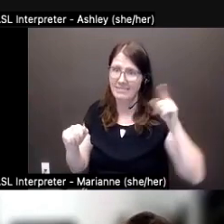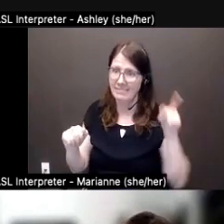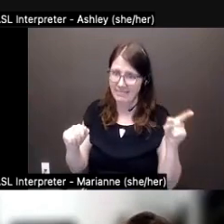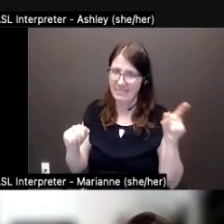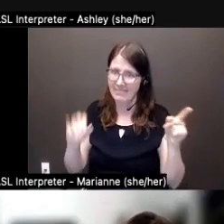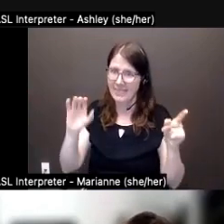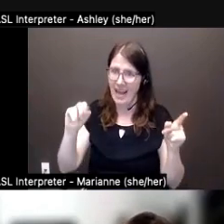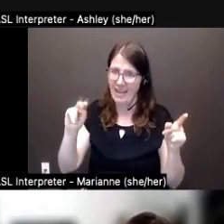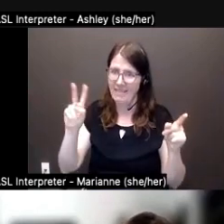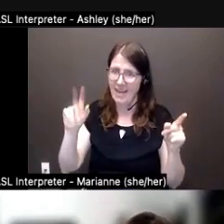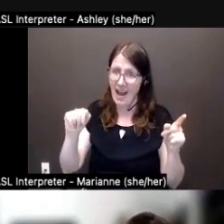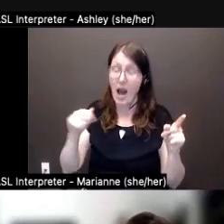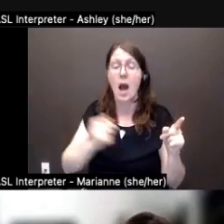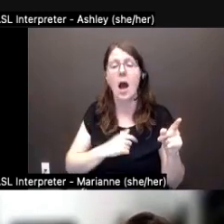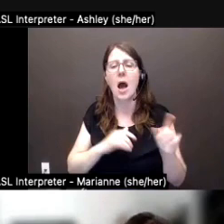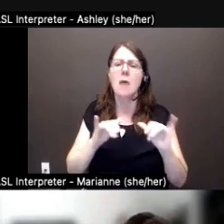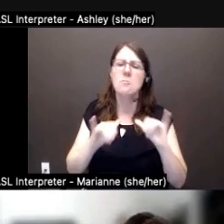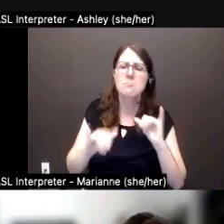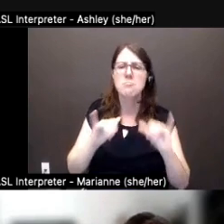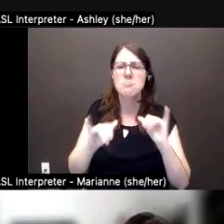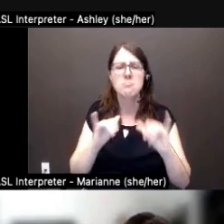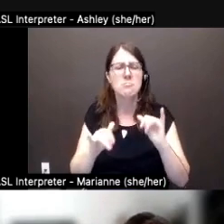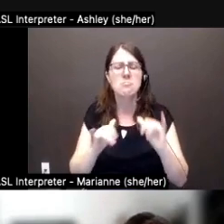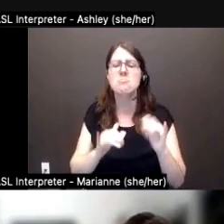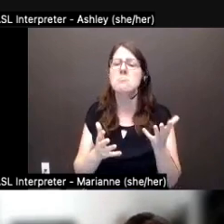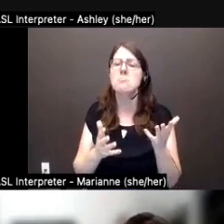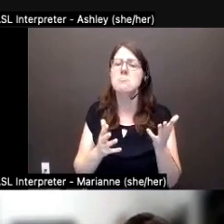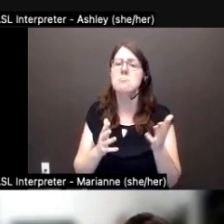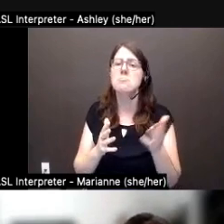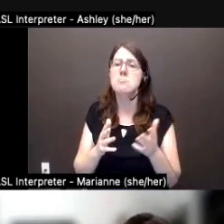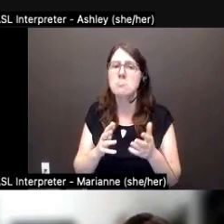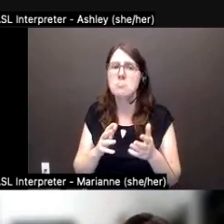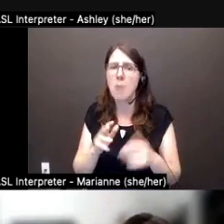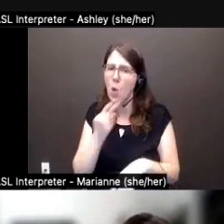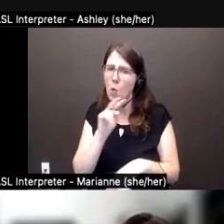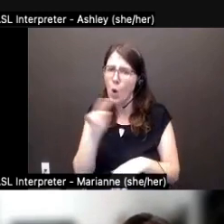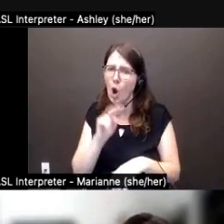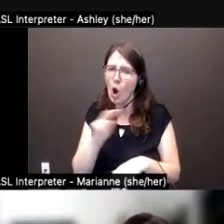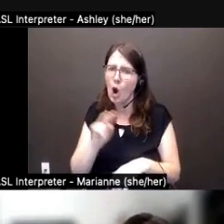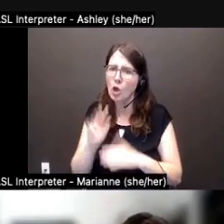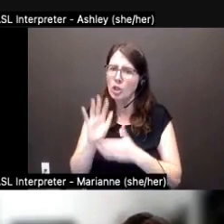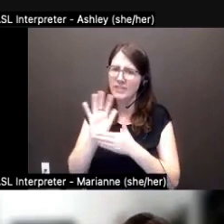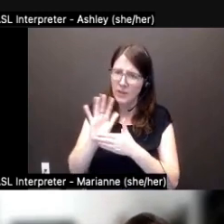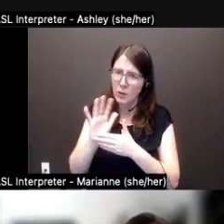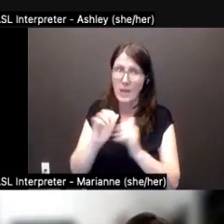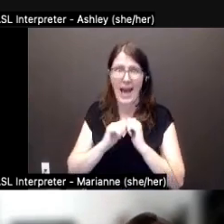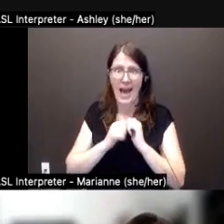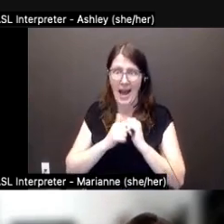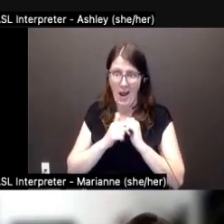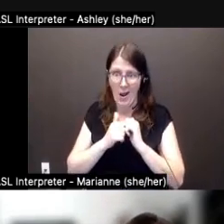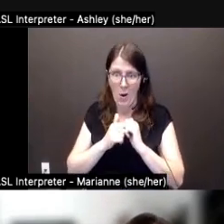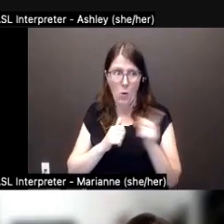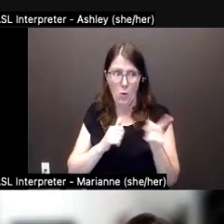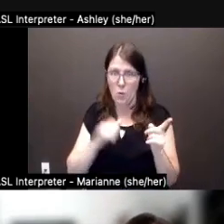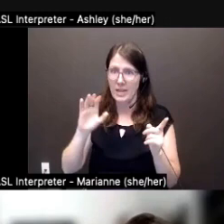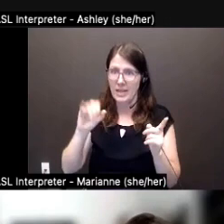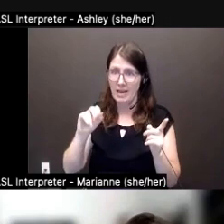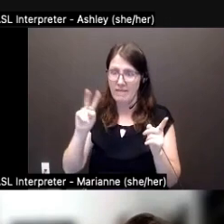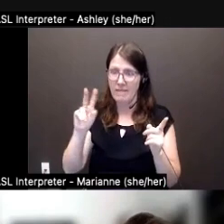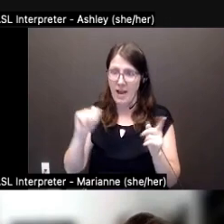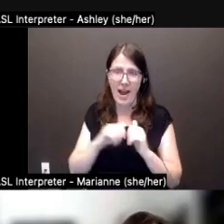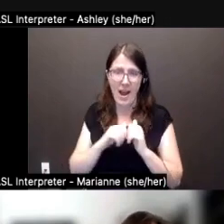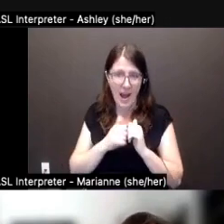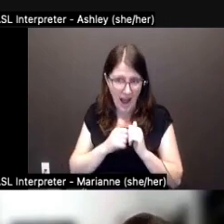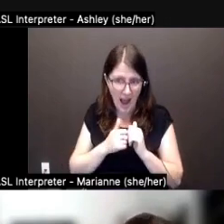tutorials on how to use Canva. And of course, I loved it because of the collection